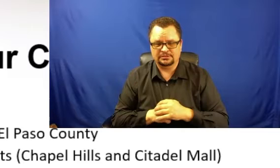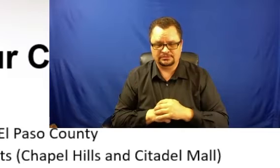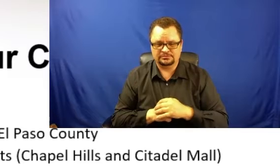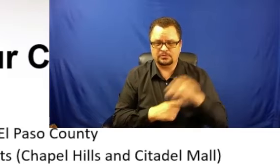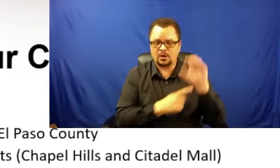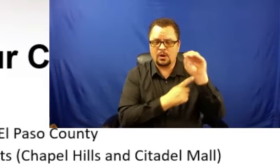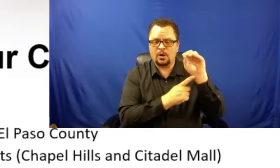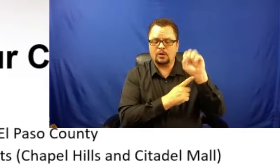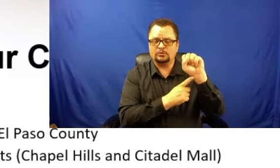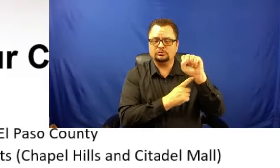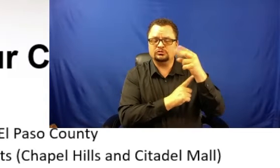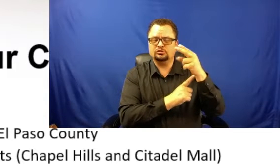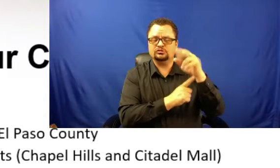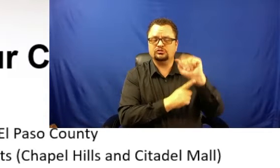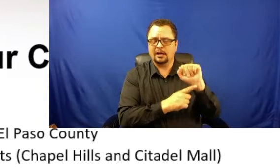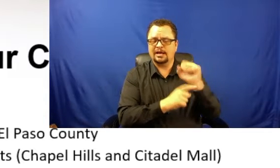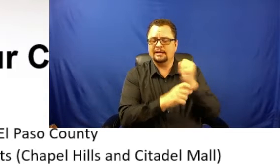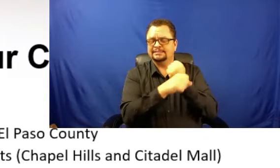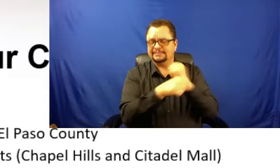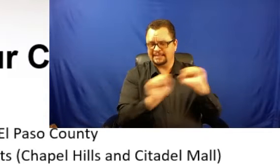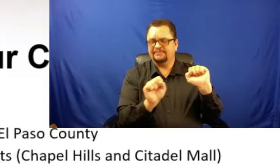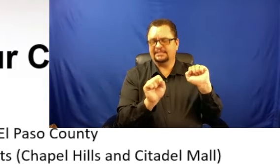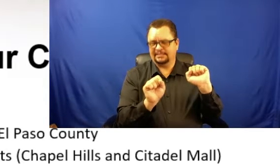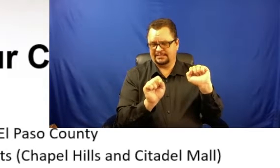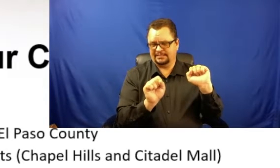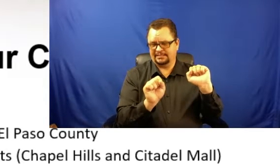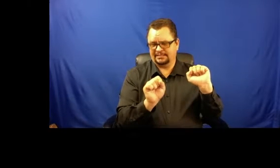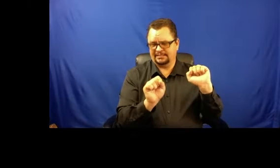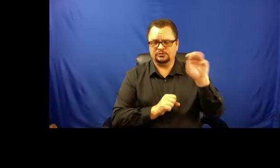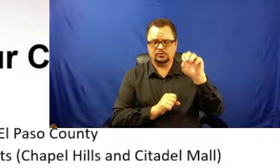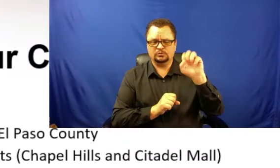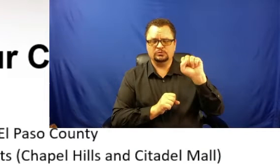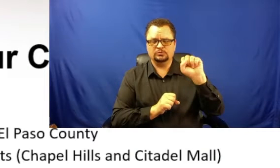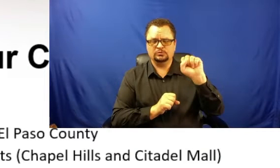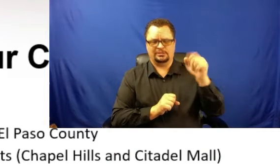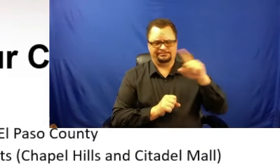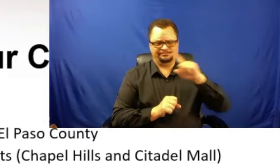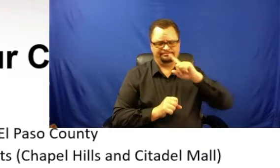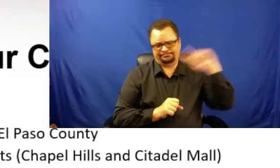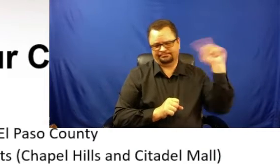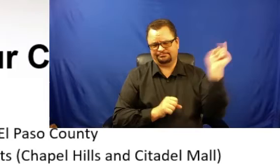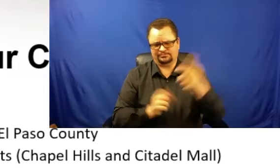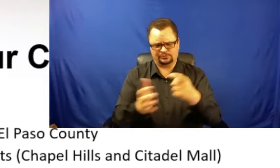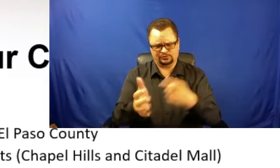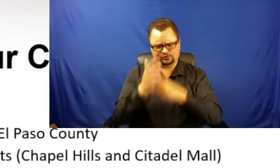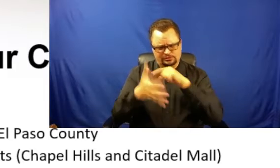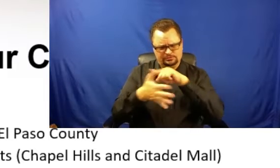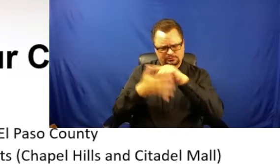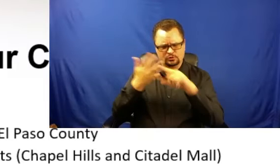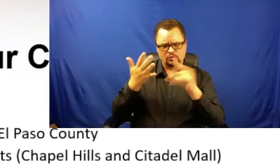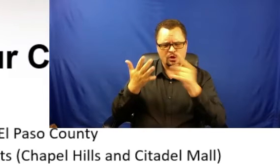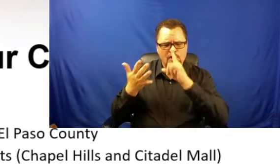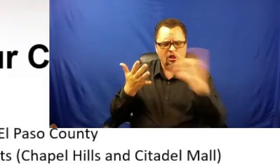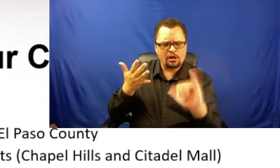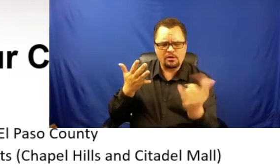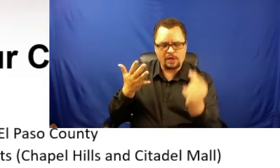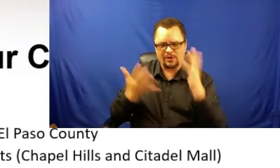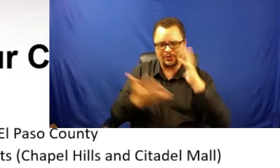directives on what the requirements will be to impact federal workers and businesses that will